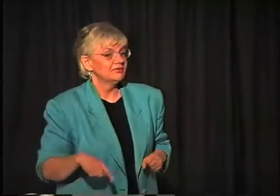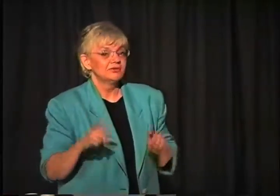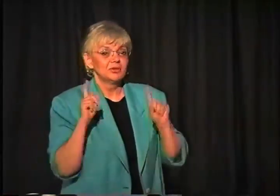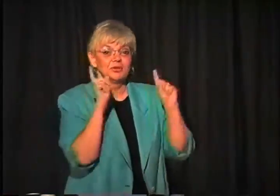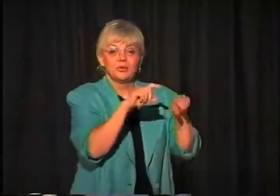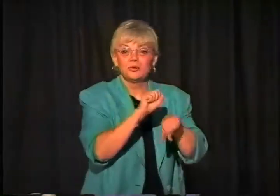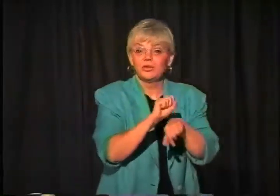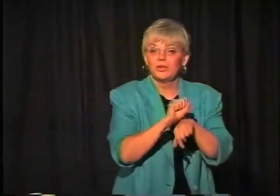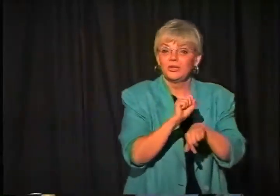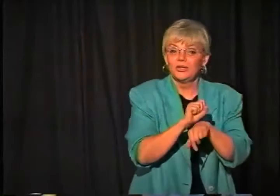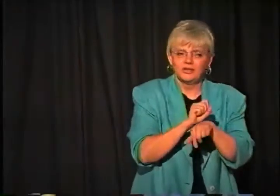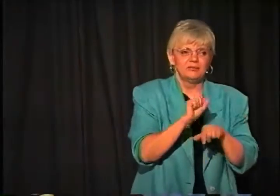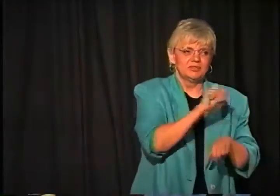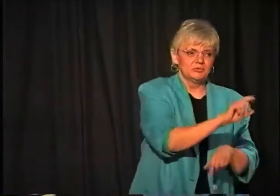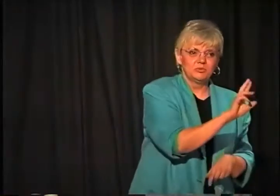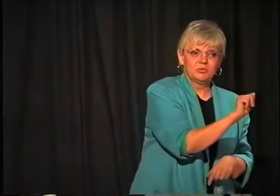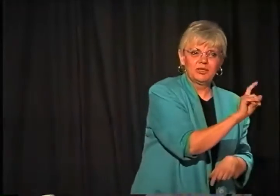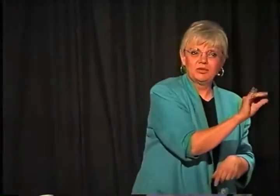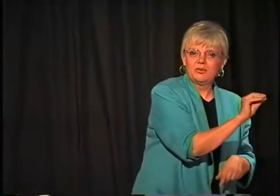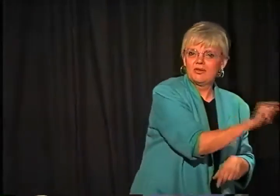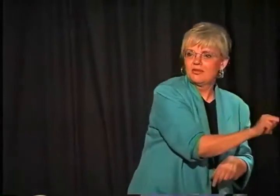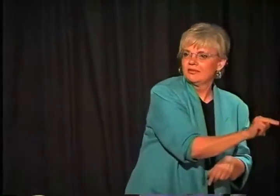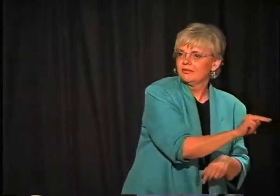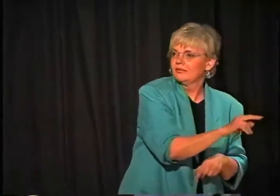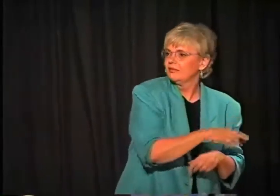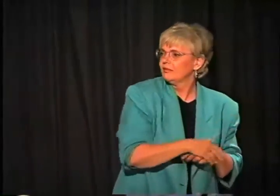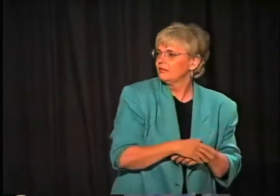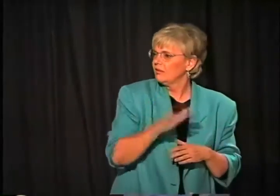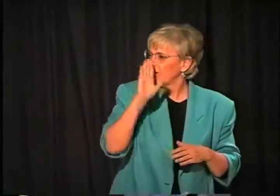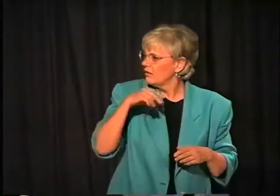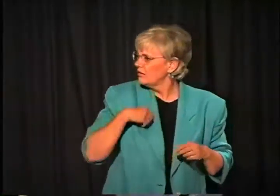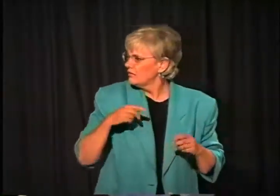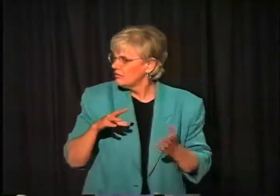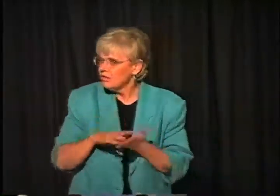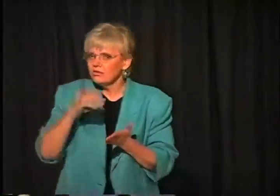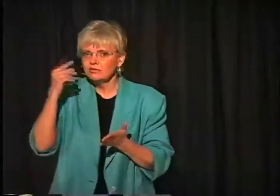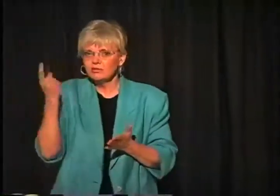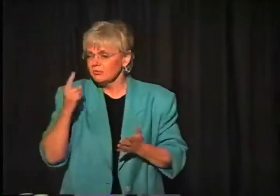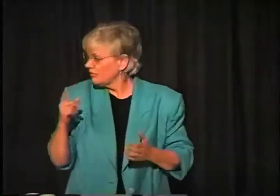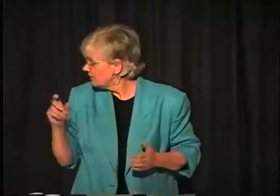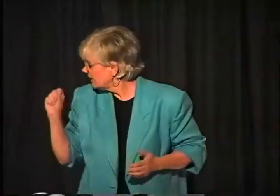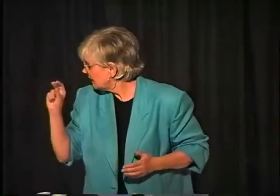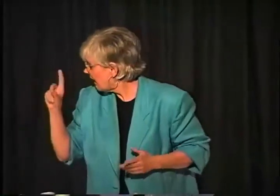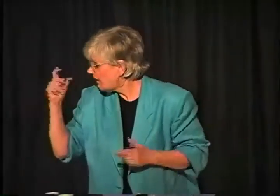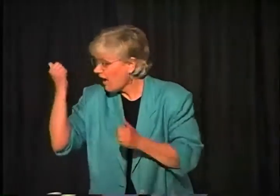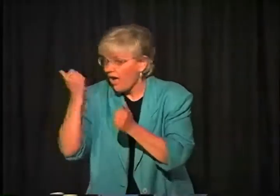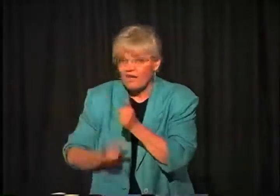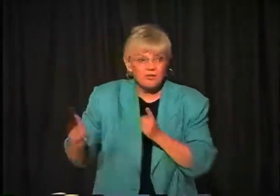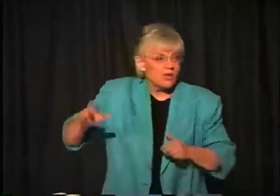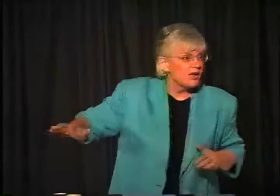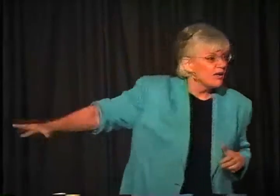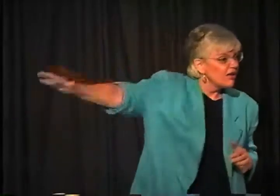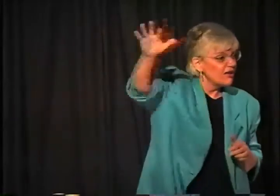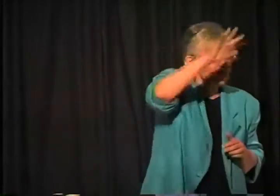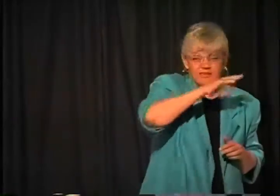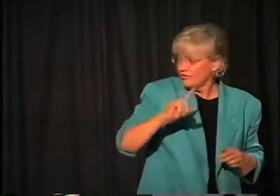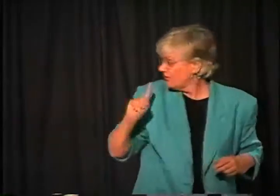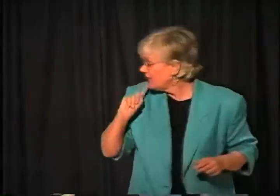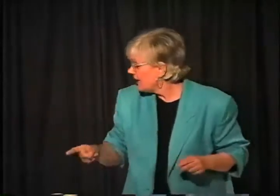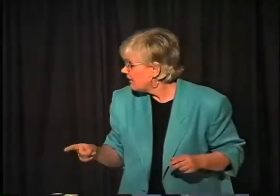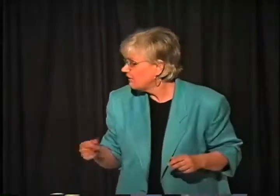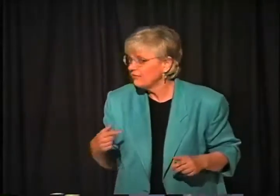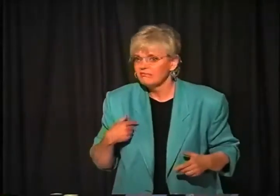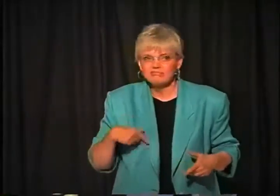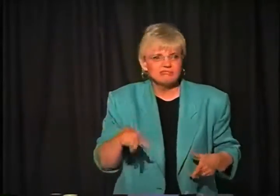bathroom. When you go to work in the morning, you've got to have that radio on. These are things that I've learned over the years,